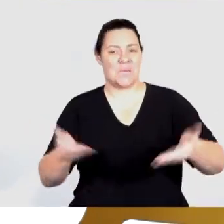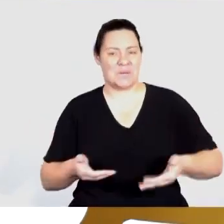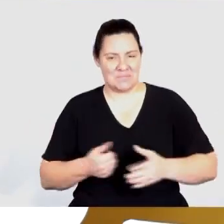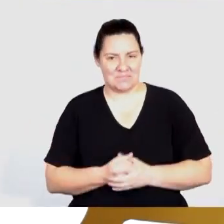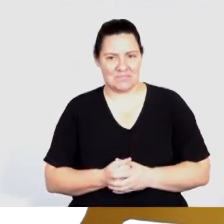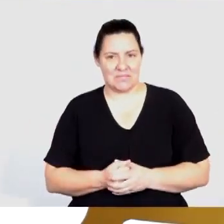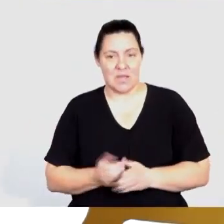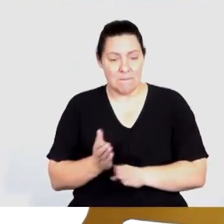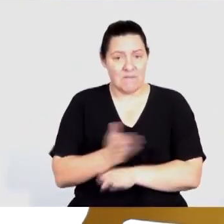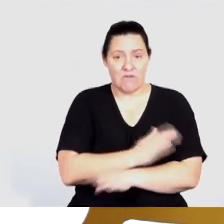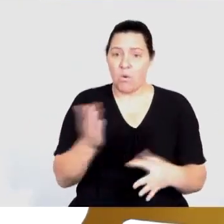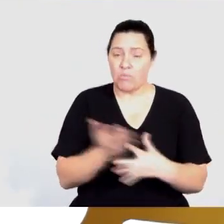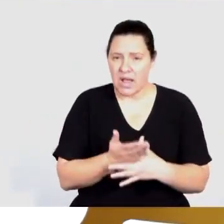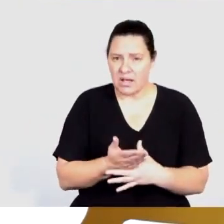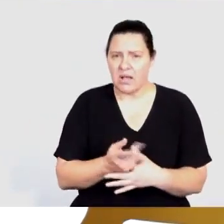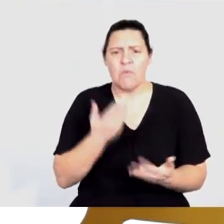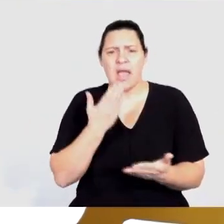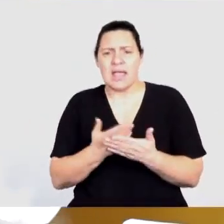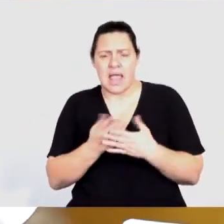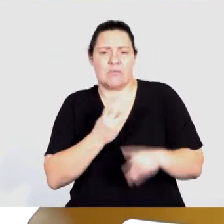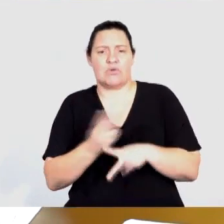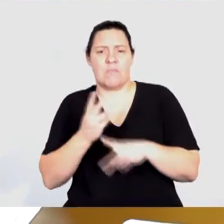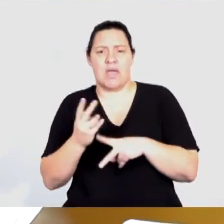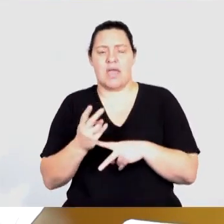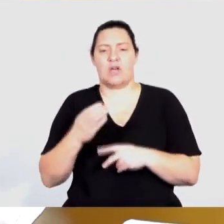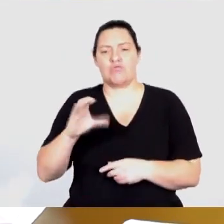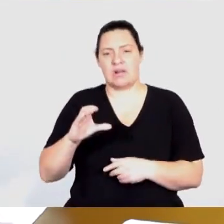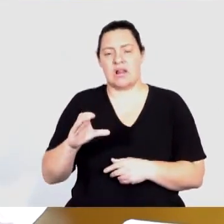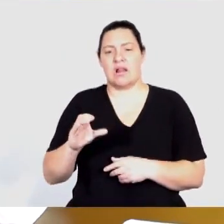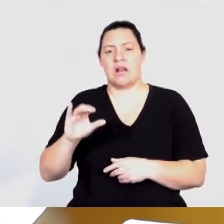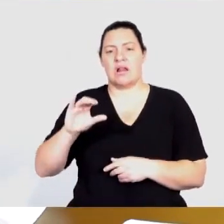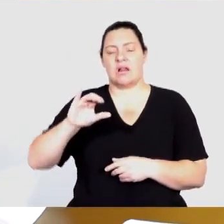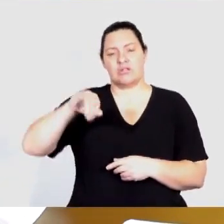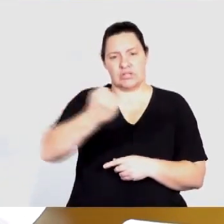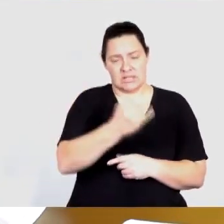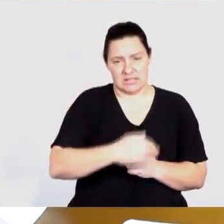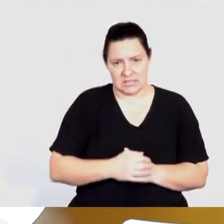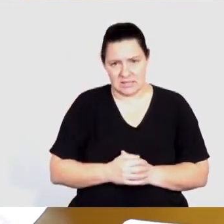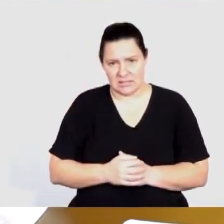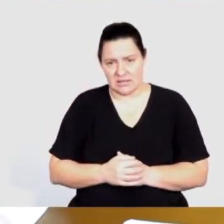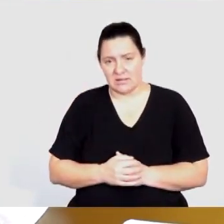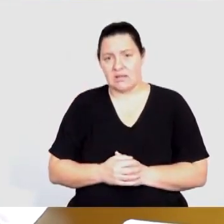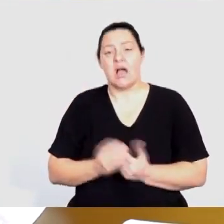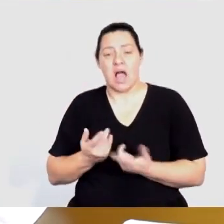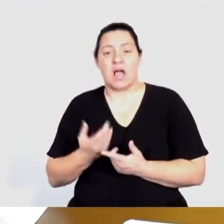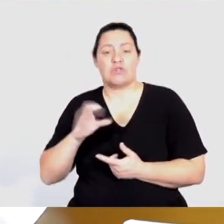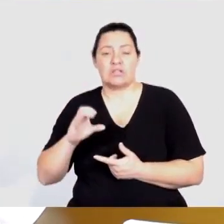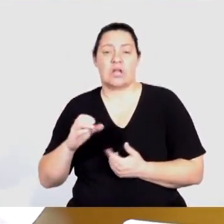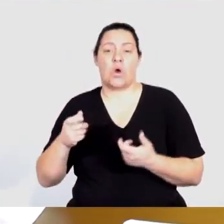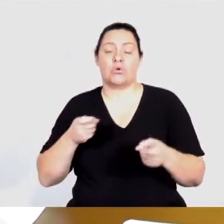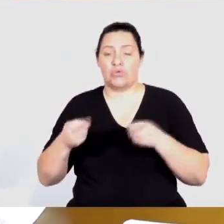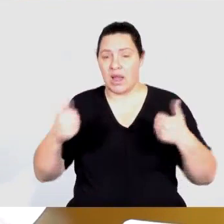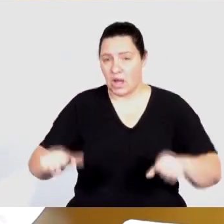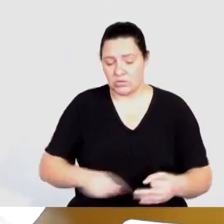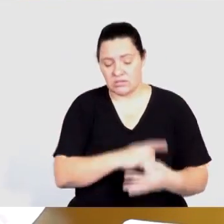Welcome back, dear learners. Before the ad break, we were able to prepare the Creditors journal. We also posted it to the Creditors control